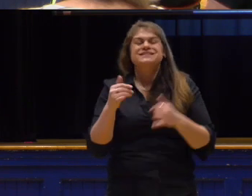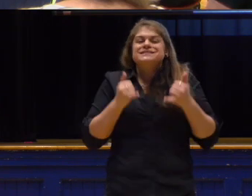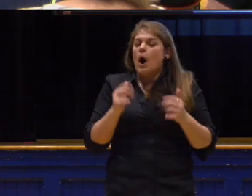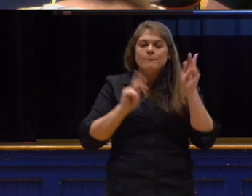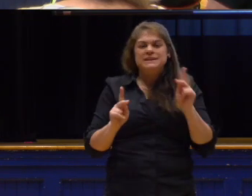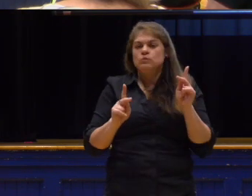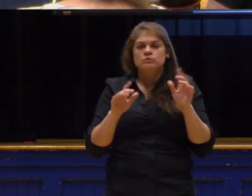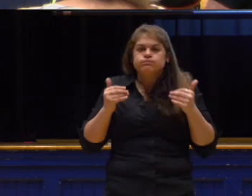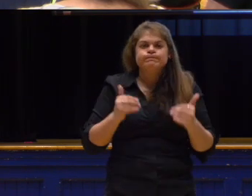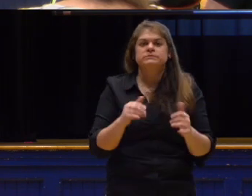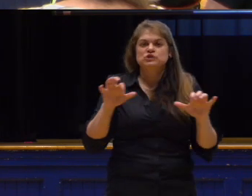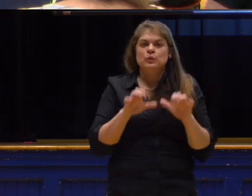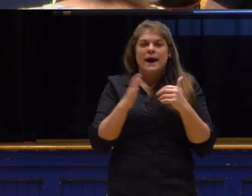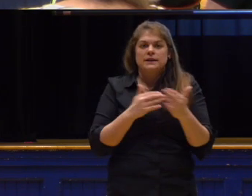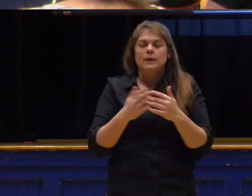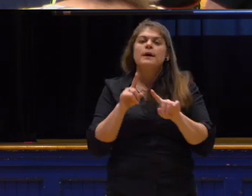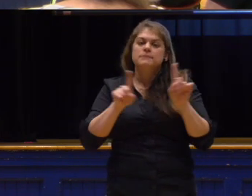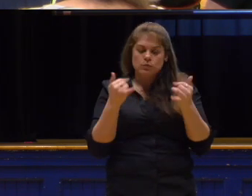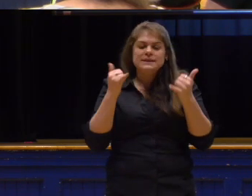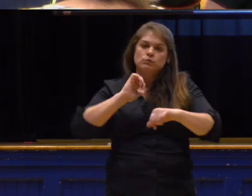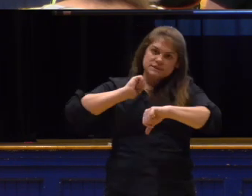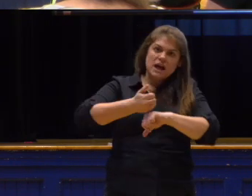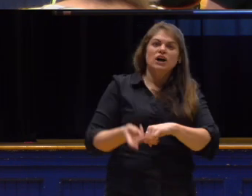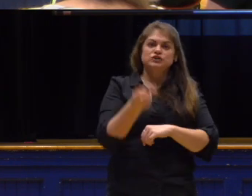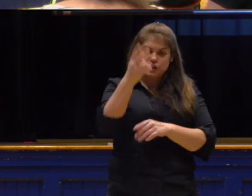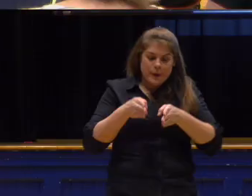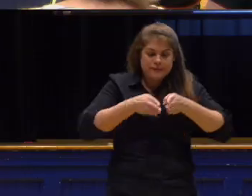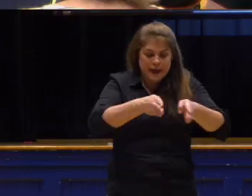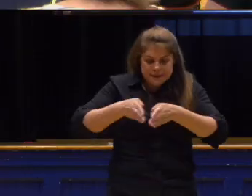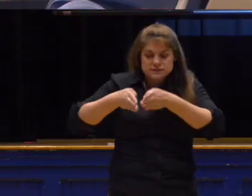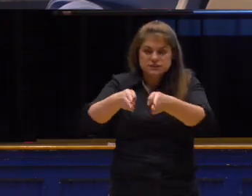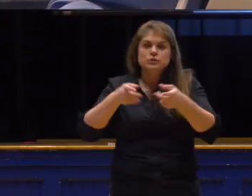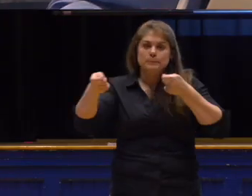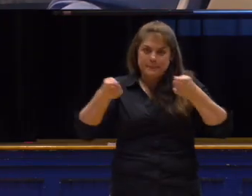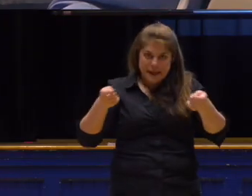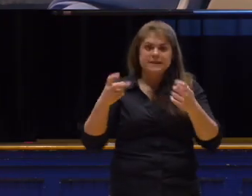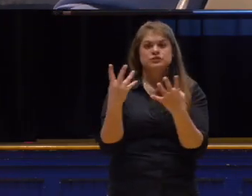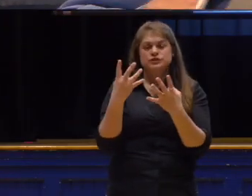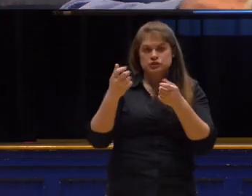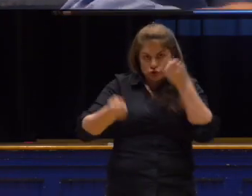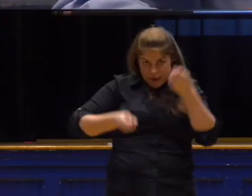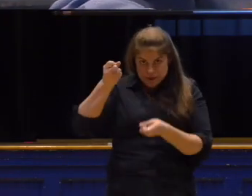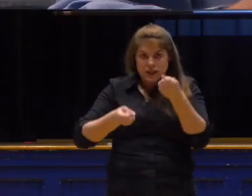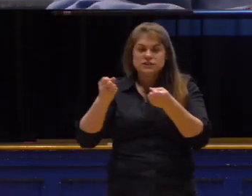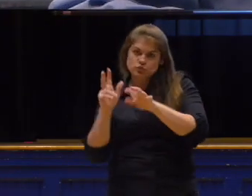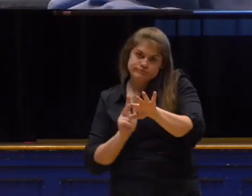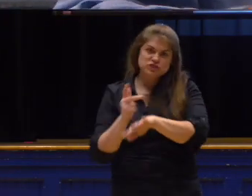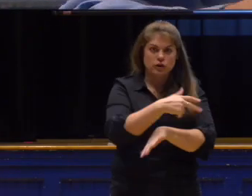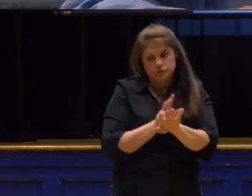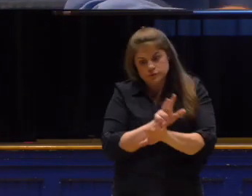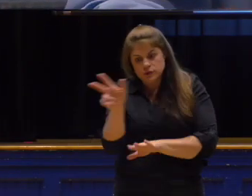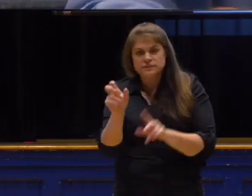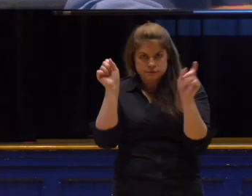it, but there will be 2 dedicated lanes there for the traffic to be able to make those turns.